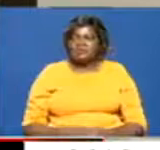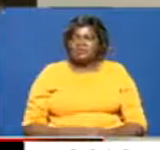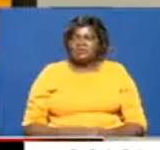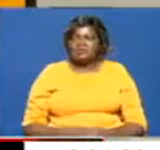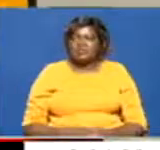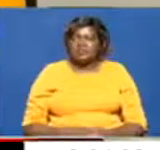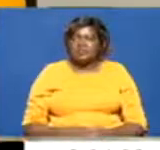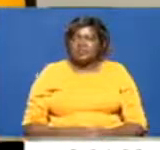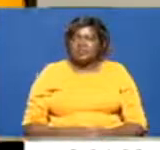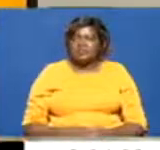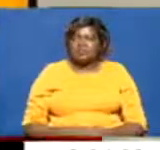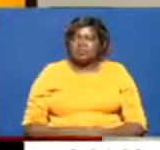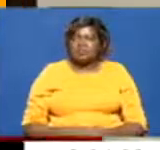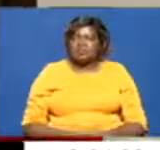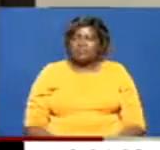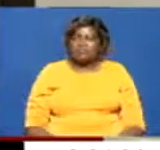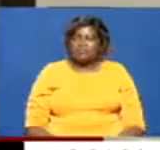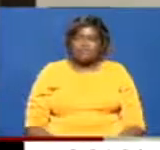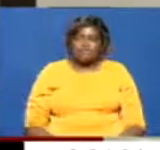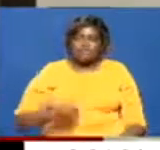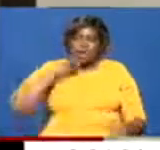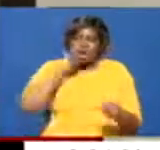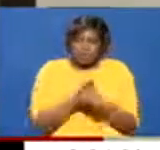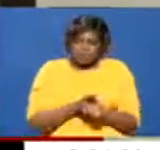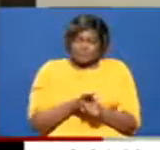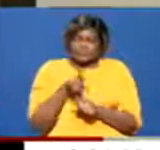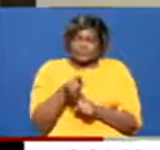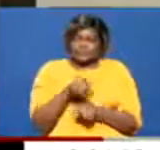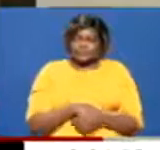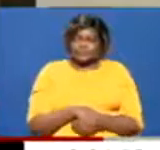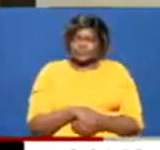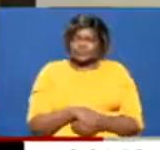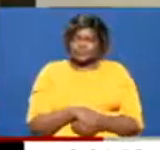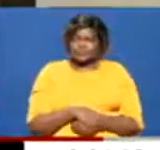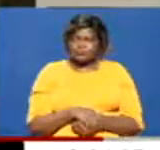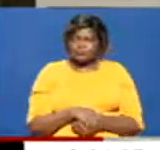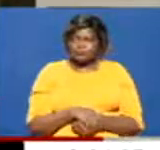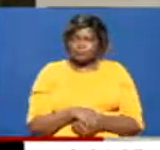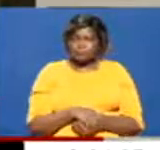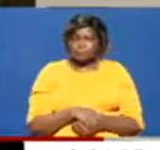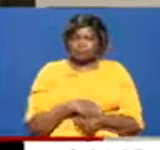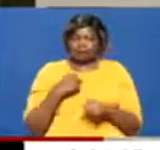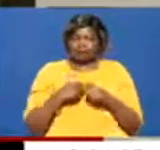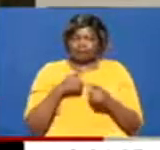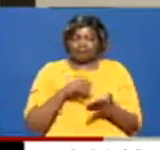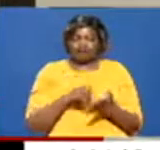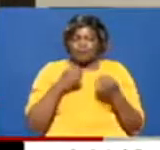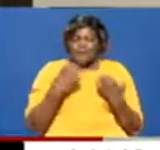And still bringing to you the latest when it comes to COVID-19 in the country, the COVID-19 positivity rate now stands